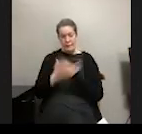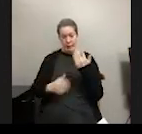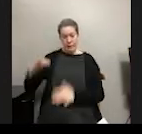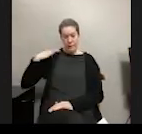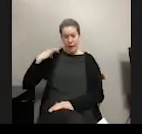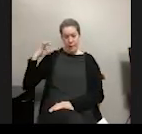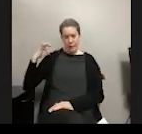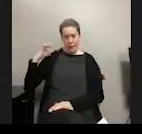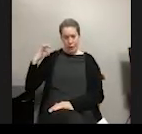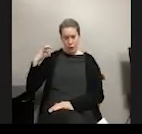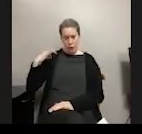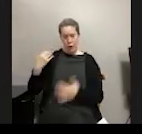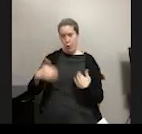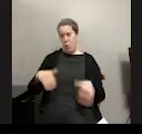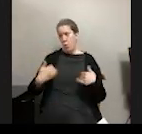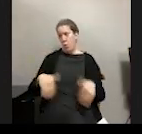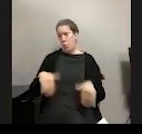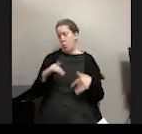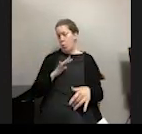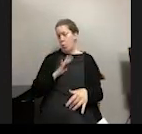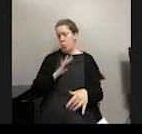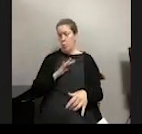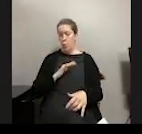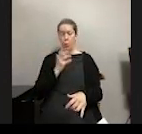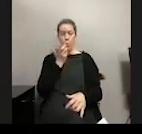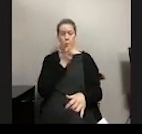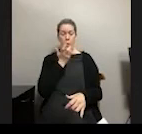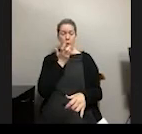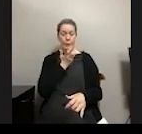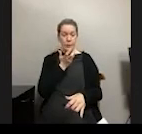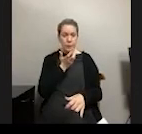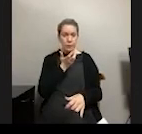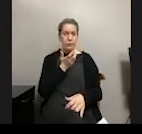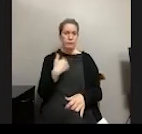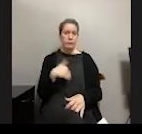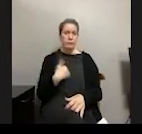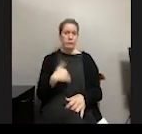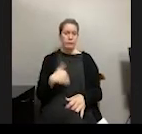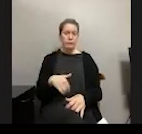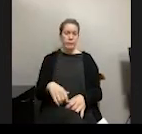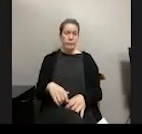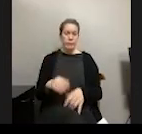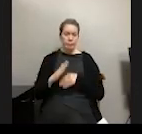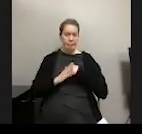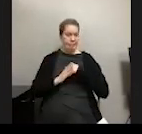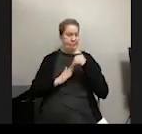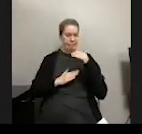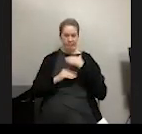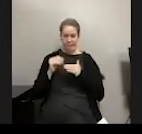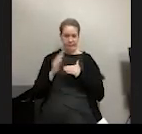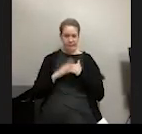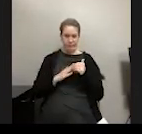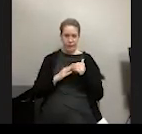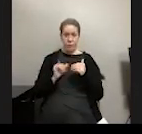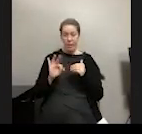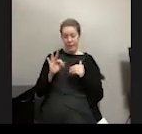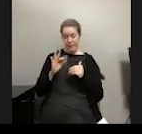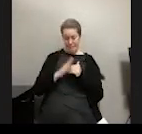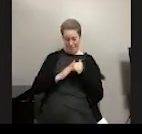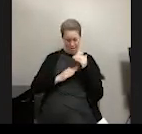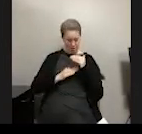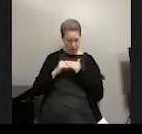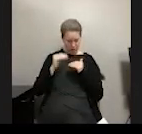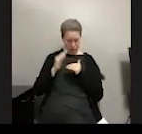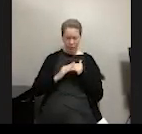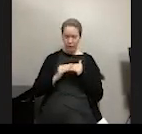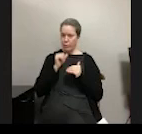some of them are intense. It's the truth. And when we start to feel uncomfortable, that's when it gets exciting. And when we